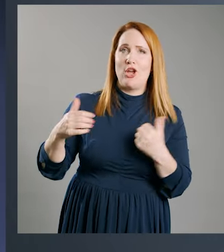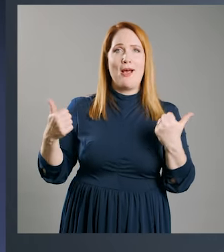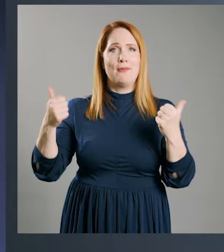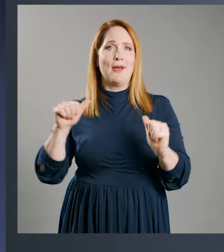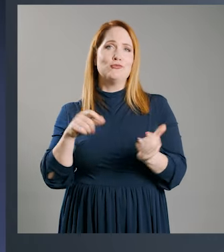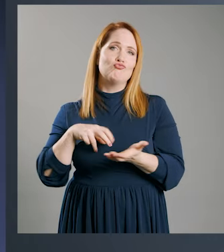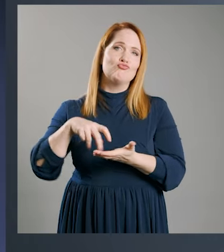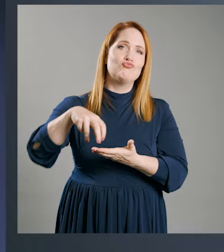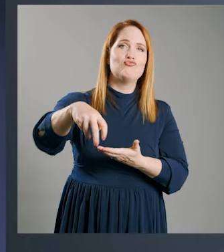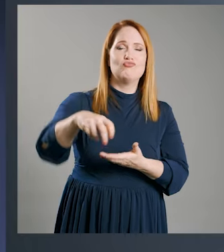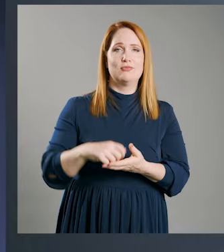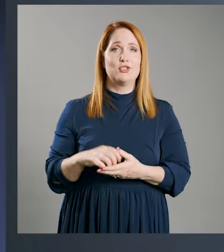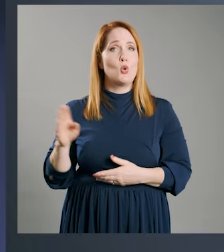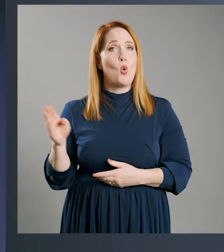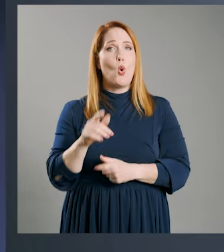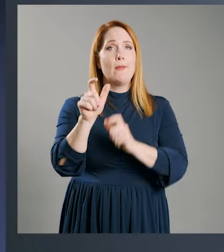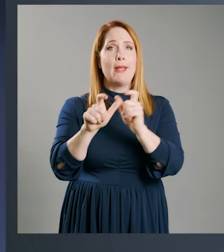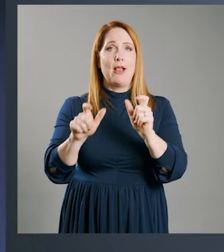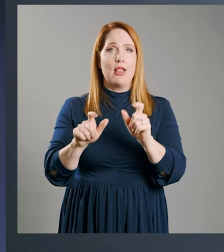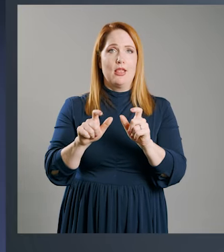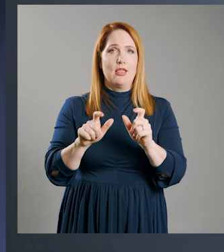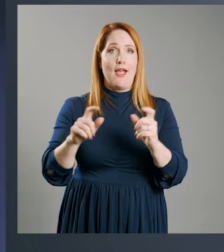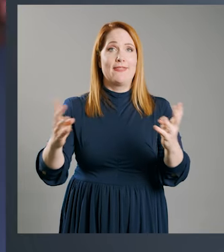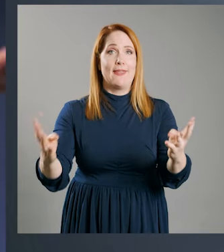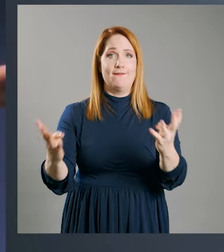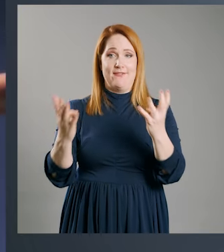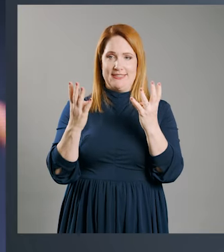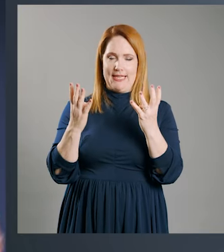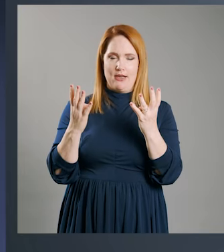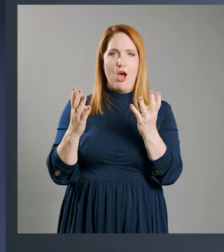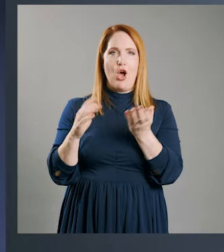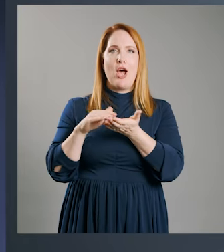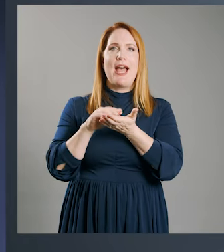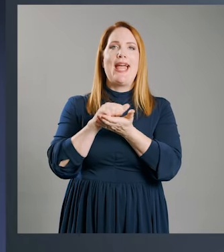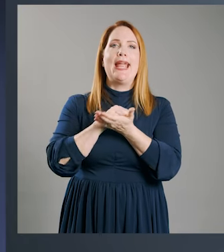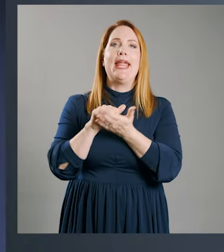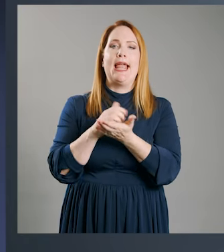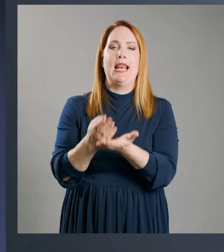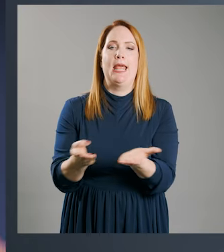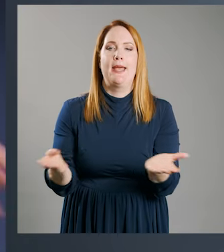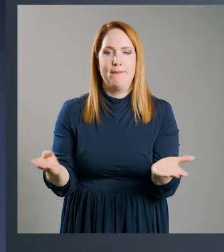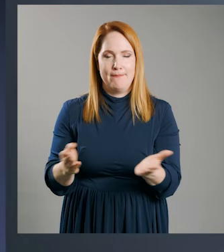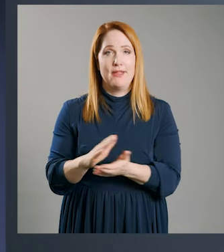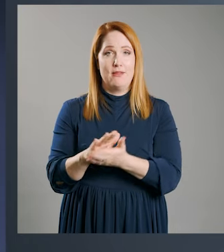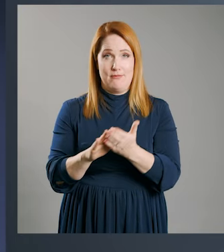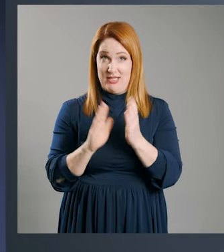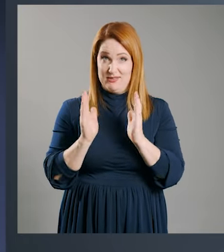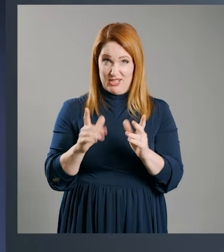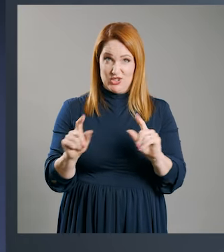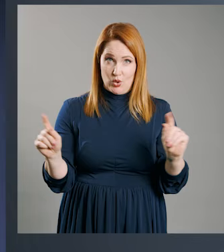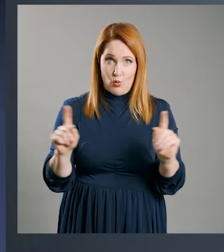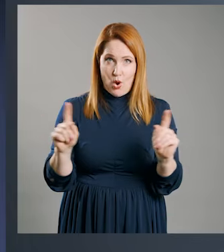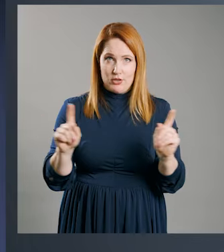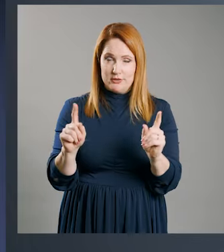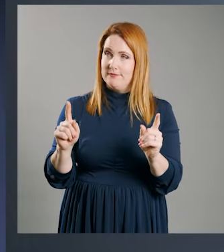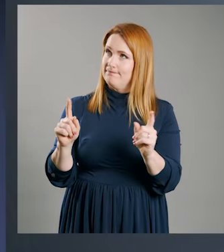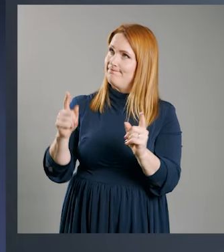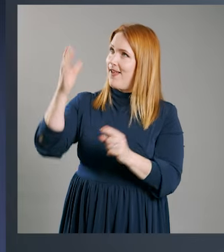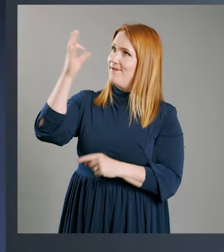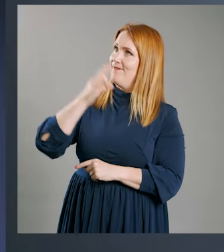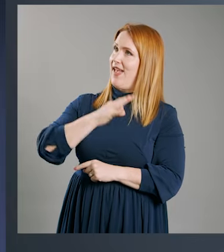we're told in the Bible that he healed everyone who came to him, but not everybody around him was healed. It speaks of us putting our faith in Jesus